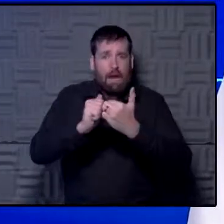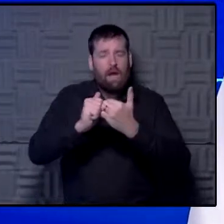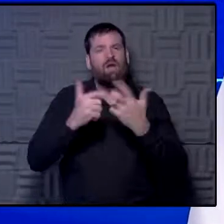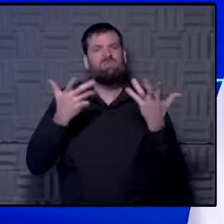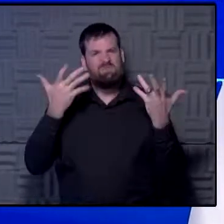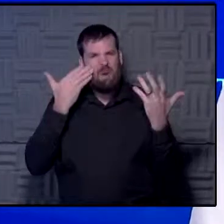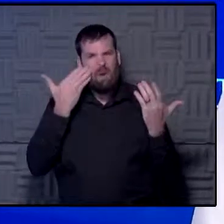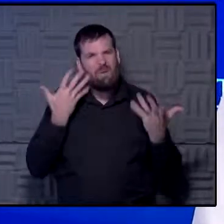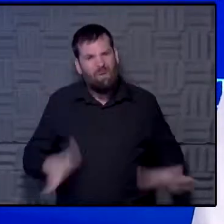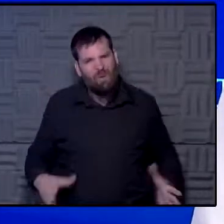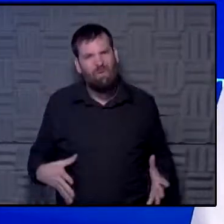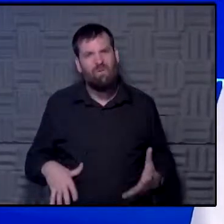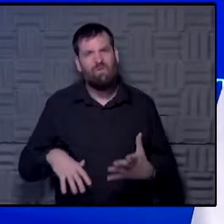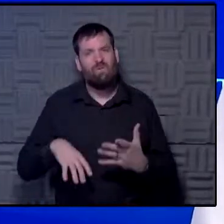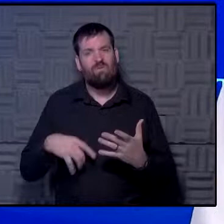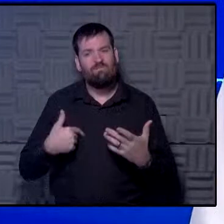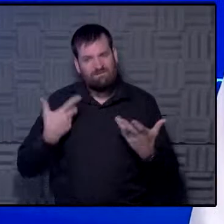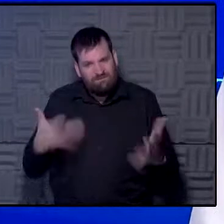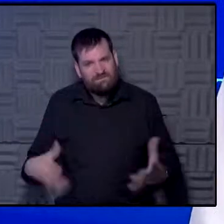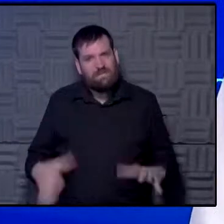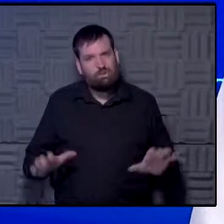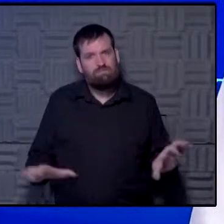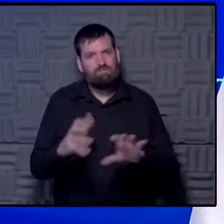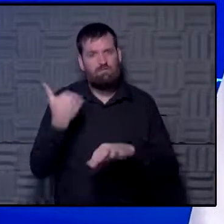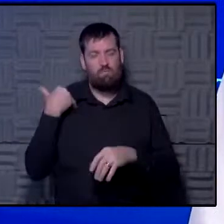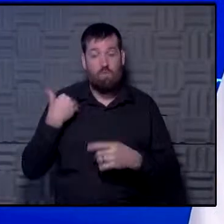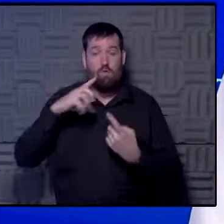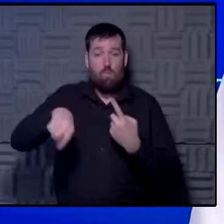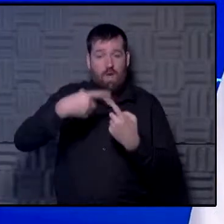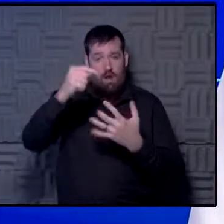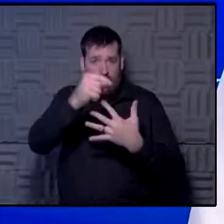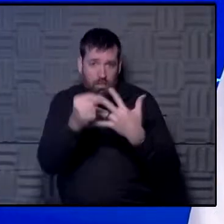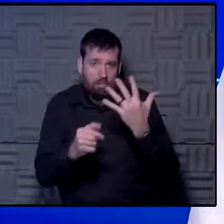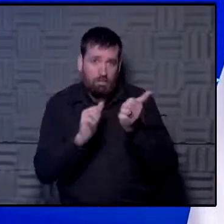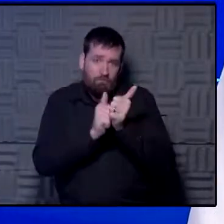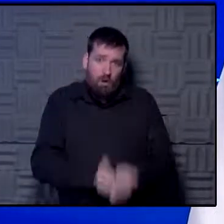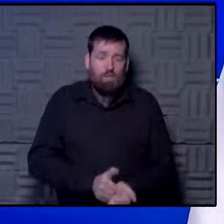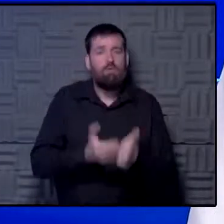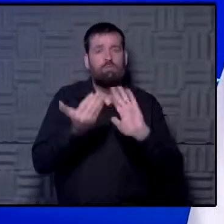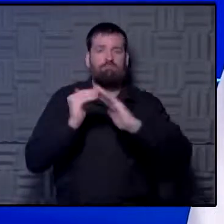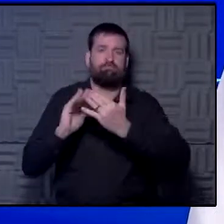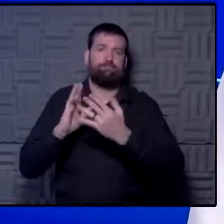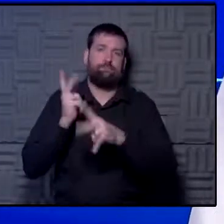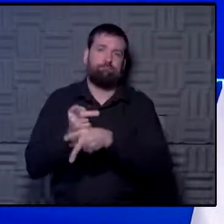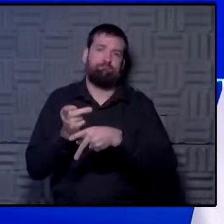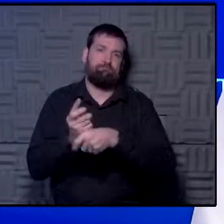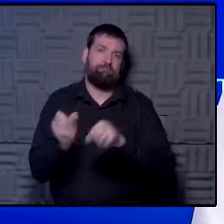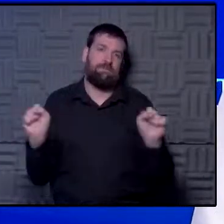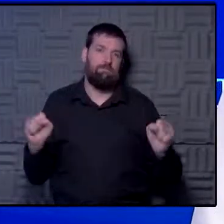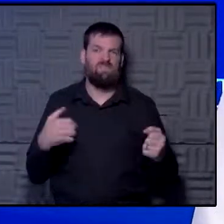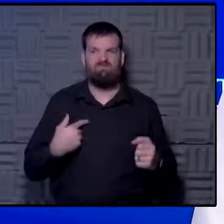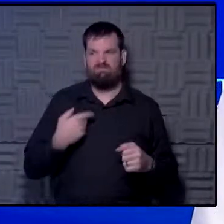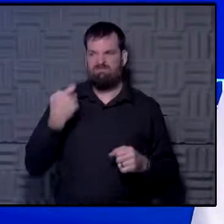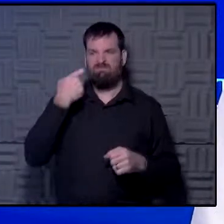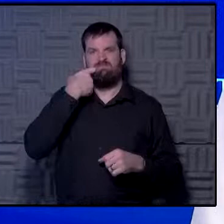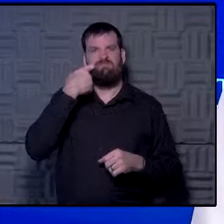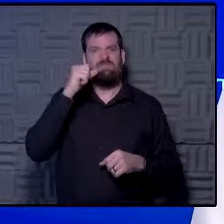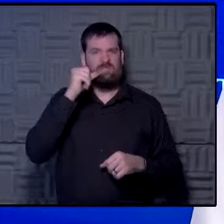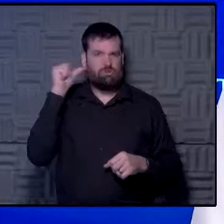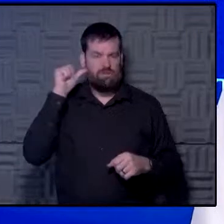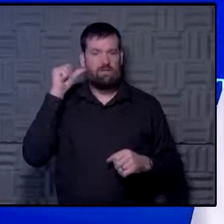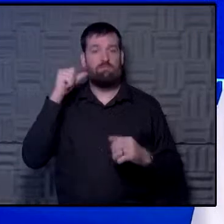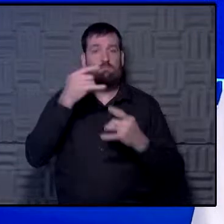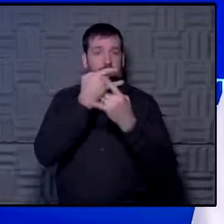because we've done them. And we know that when those measures are followed, communities stay safe. there's a thing that came out yesterday that said